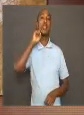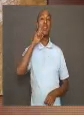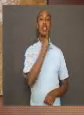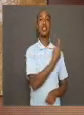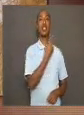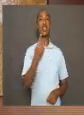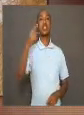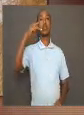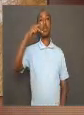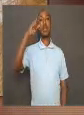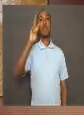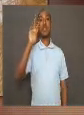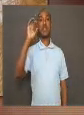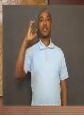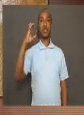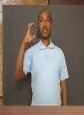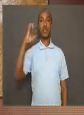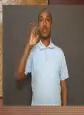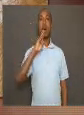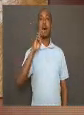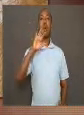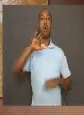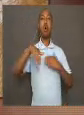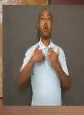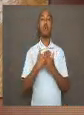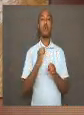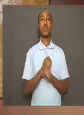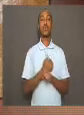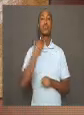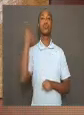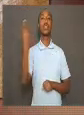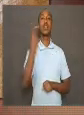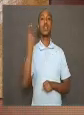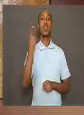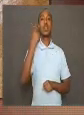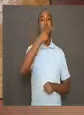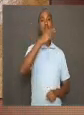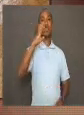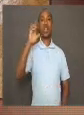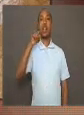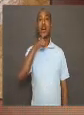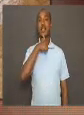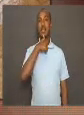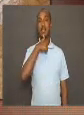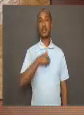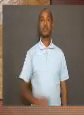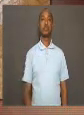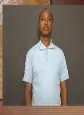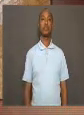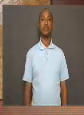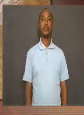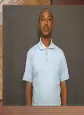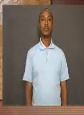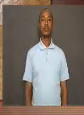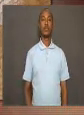as PVC, are all produced using hydrochloric acid. It